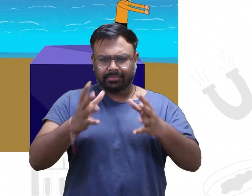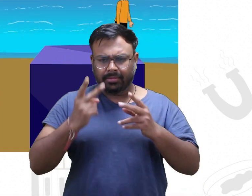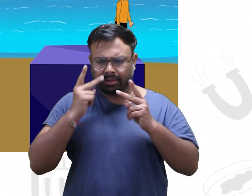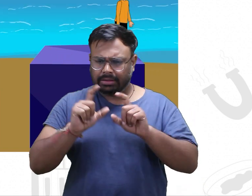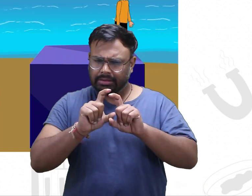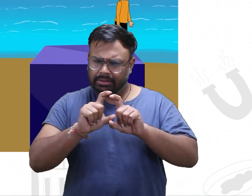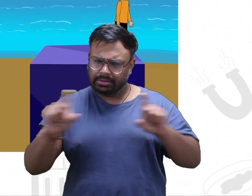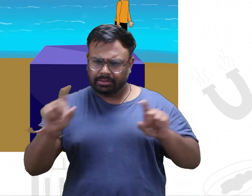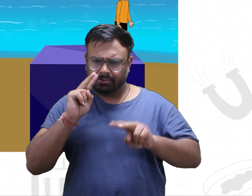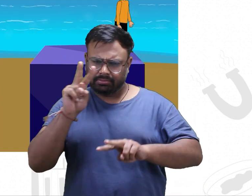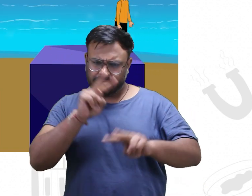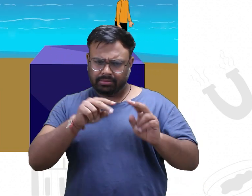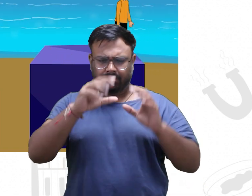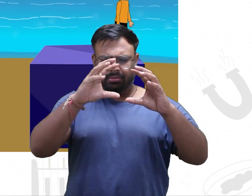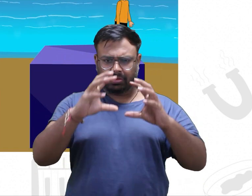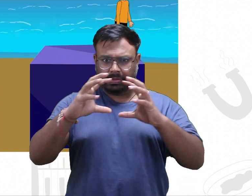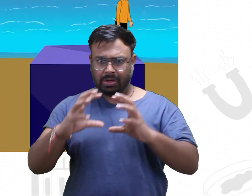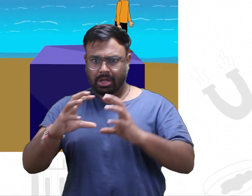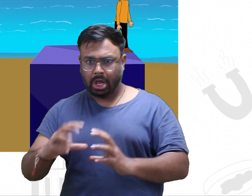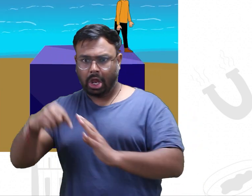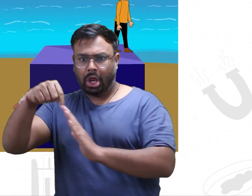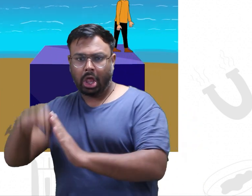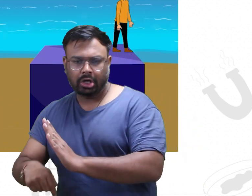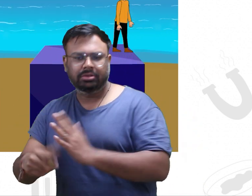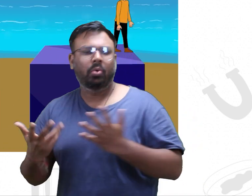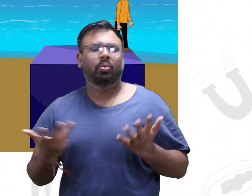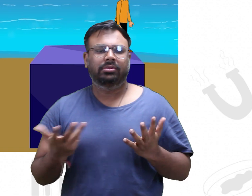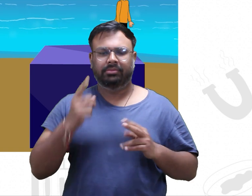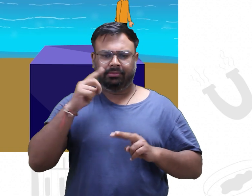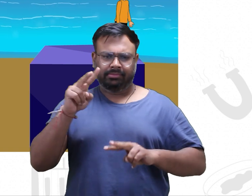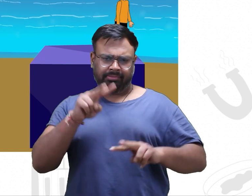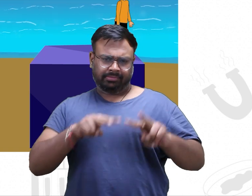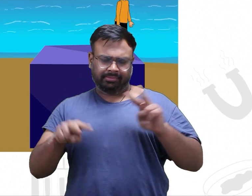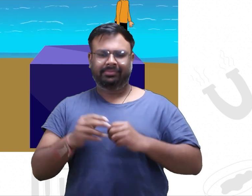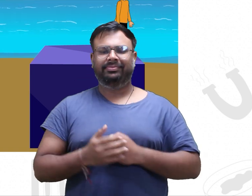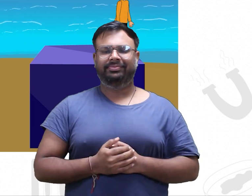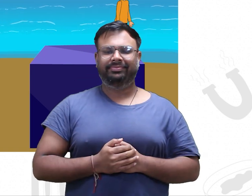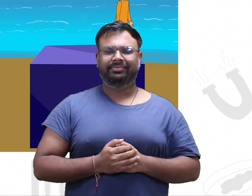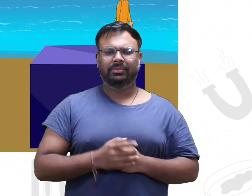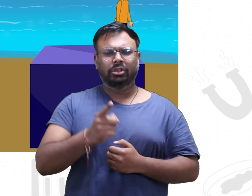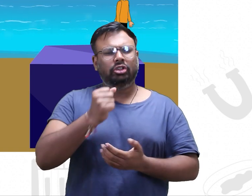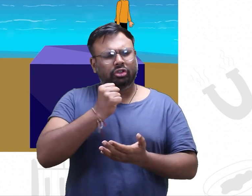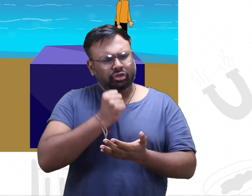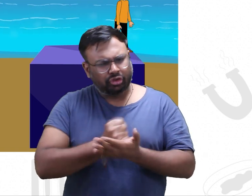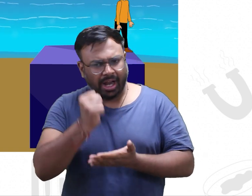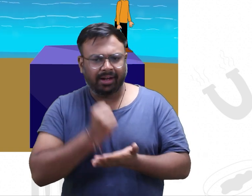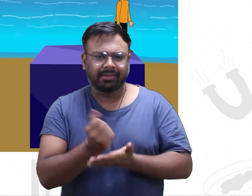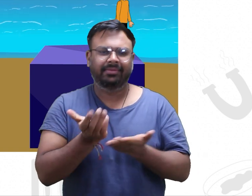the depressions are clearly visible. Mark all the depths according to heights from which it is